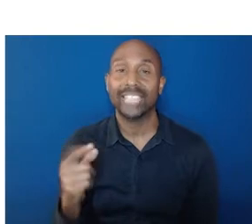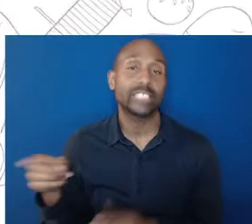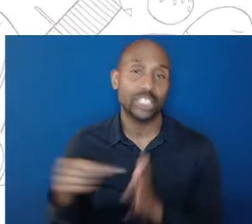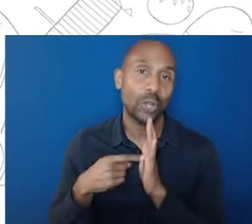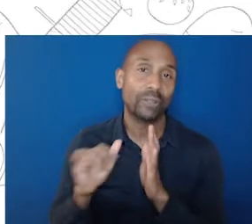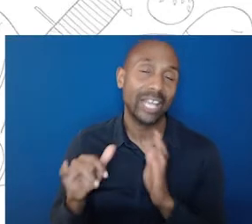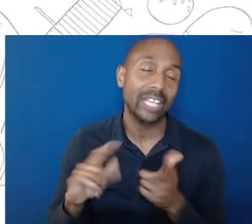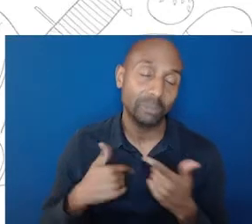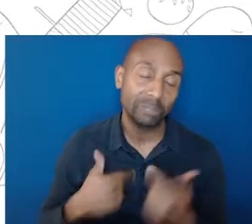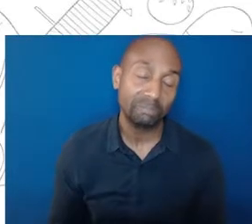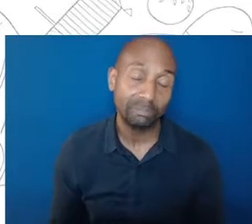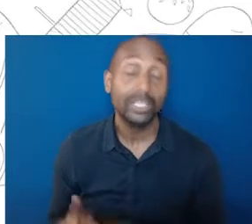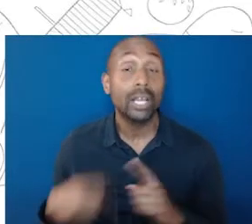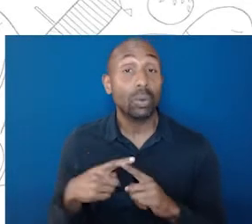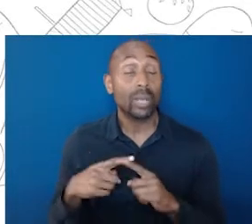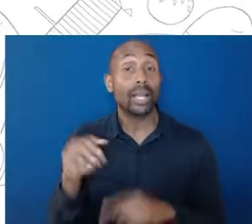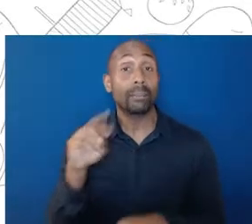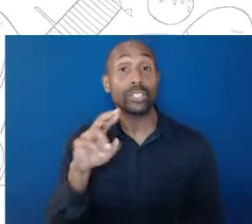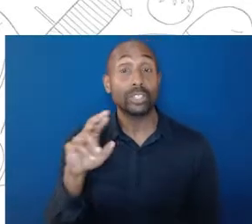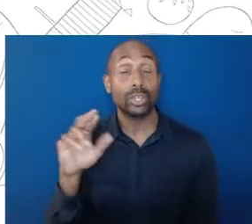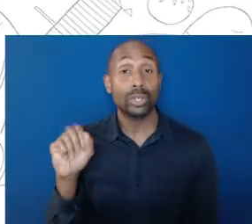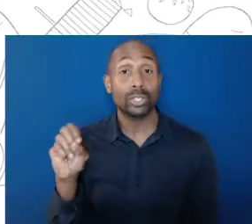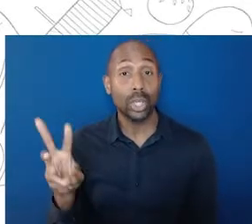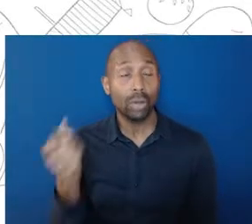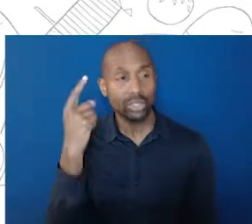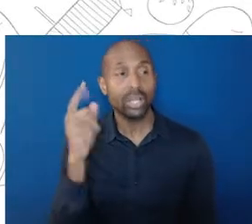know, I think once he got clear that